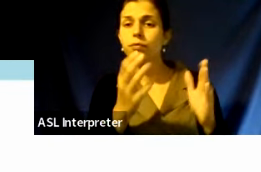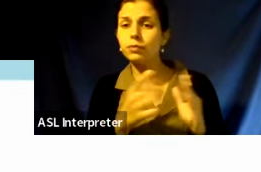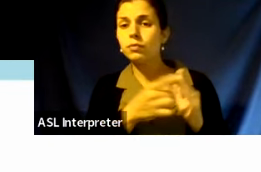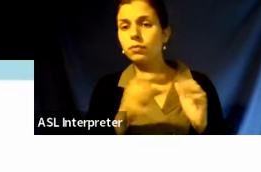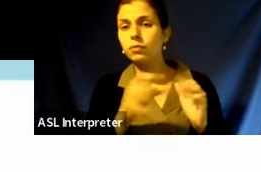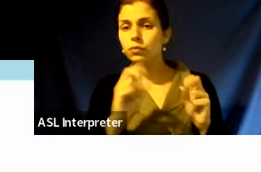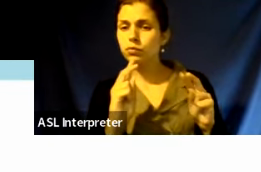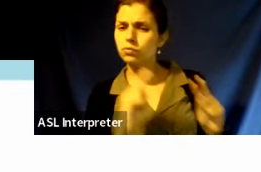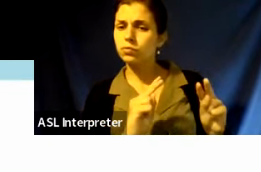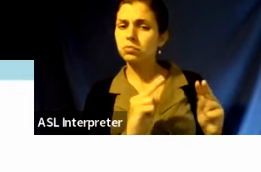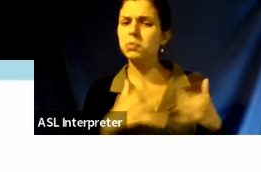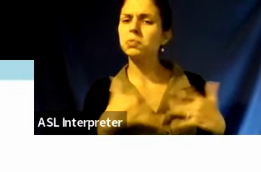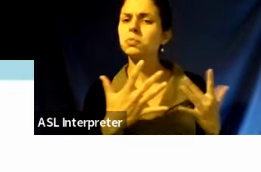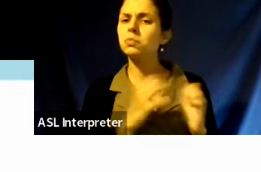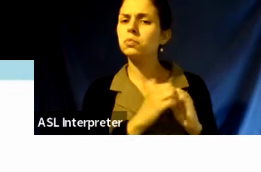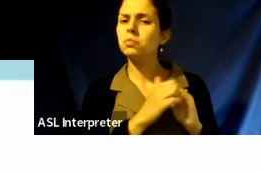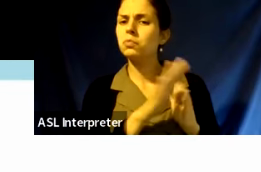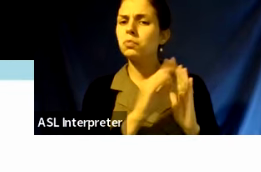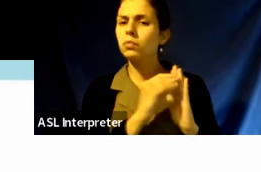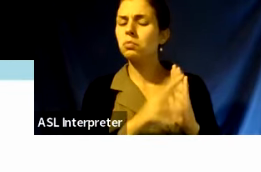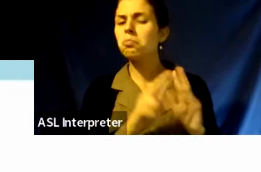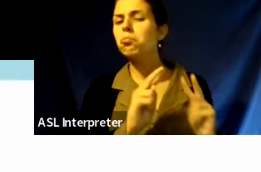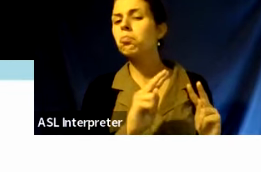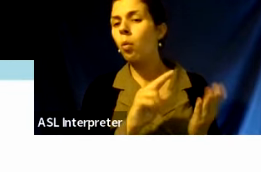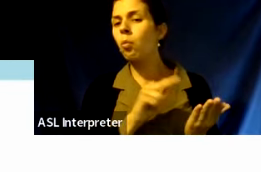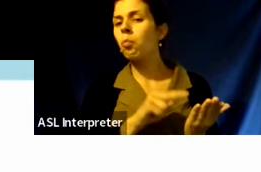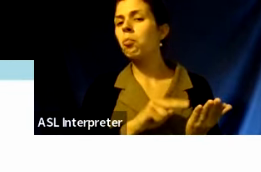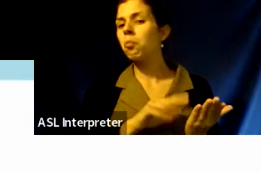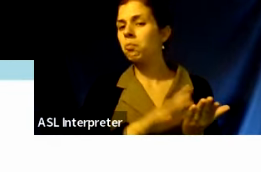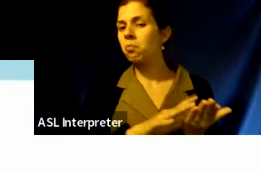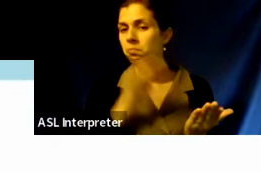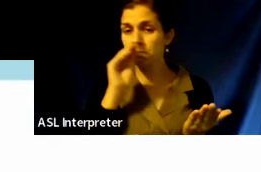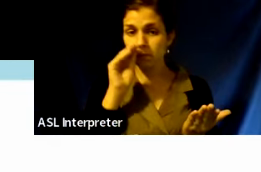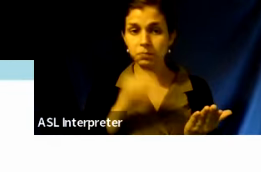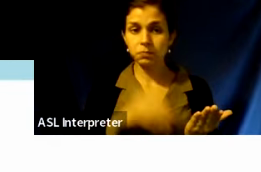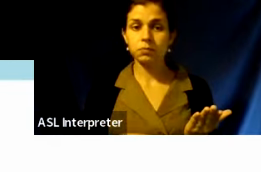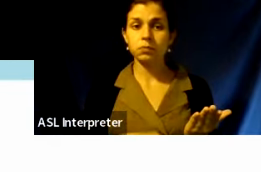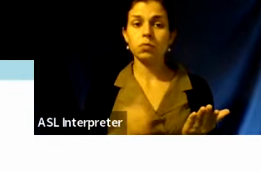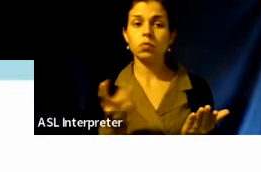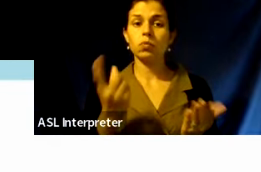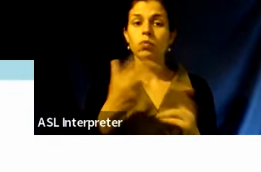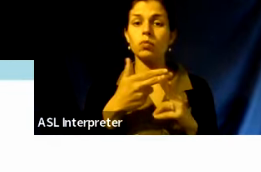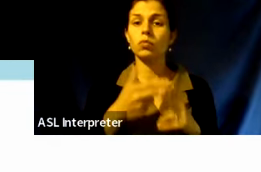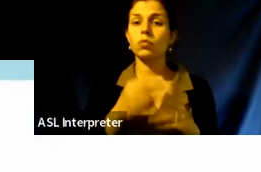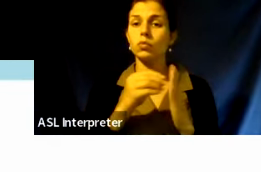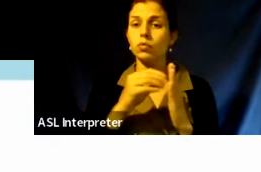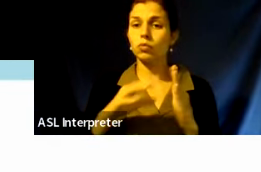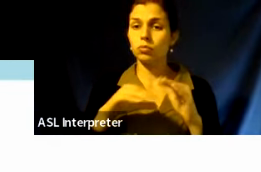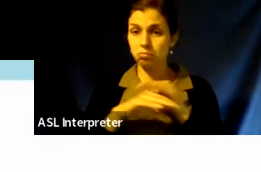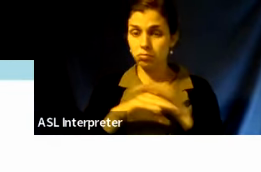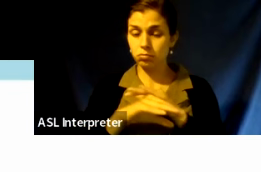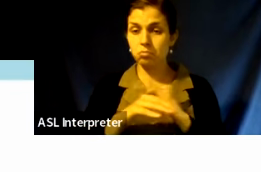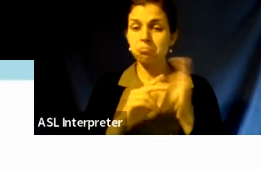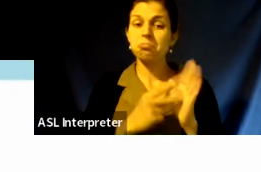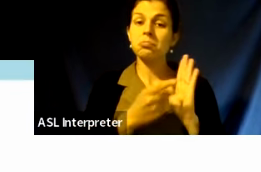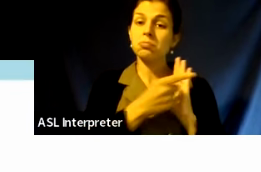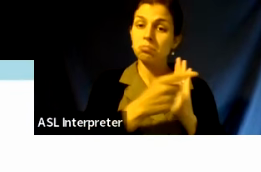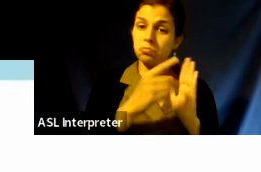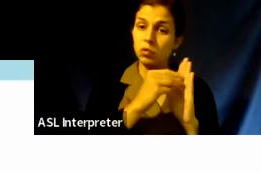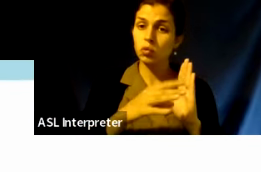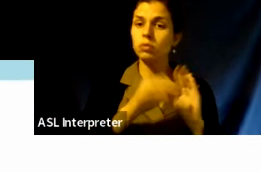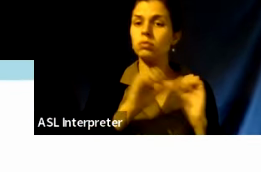their students, as well as a portal called Student Access that students can use to see the same information